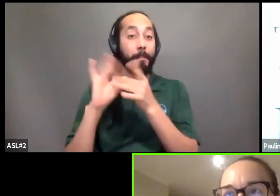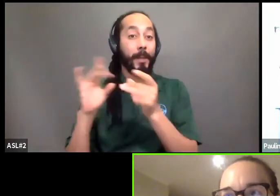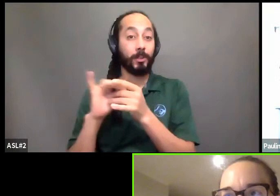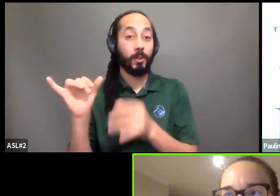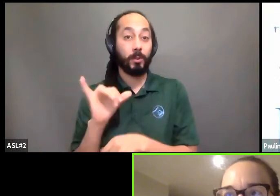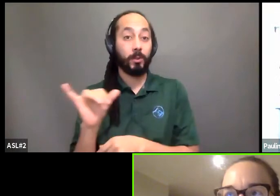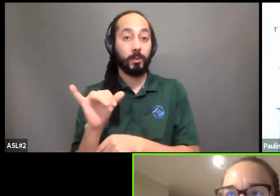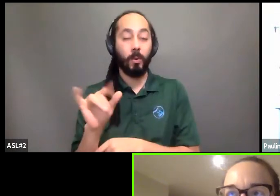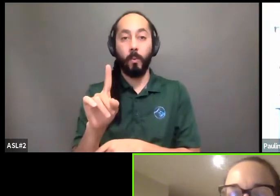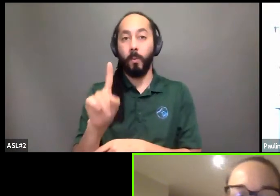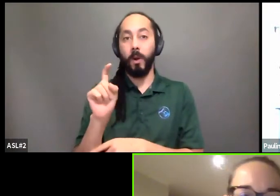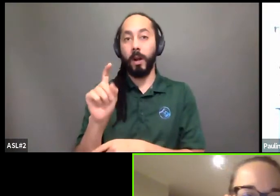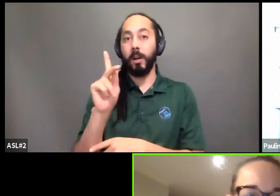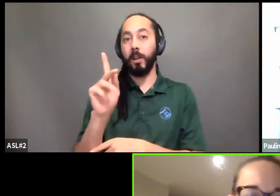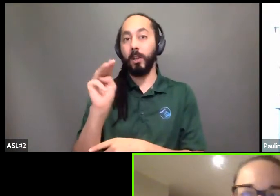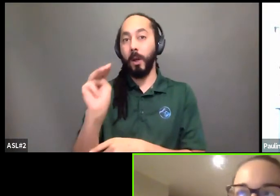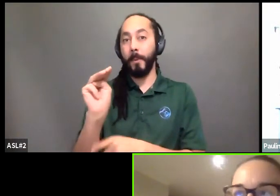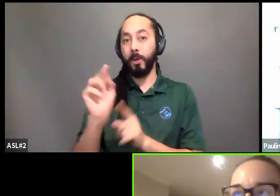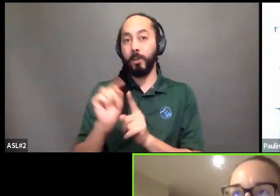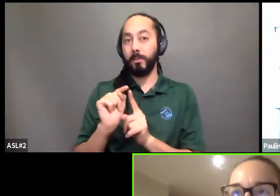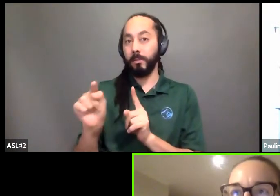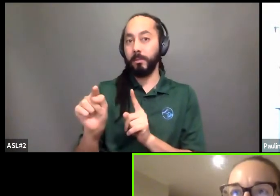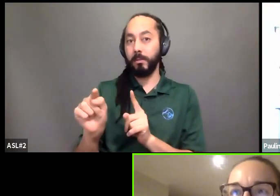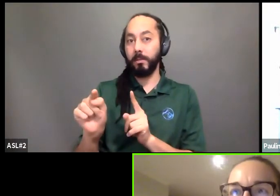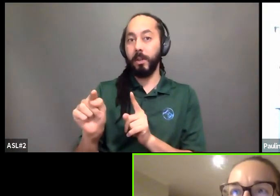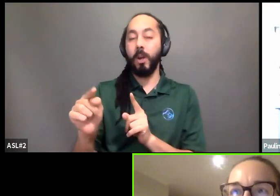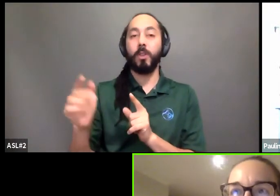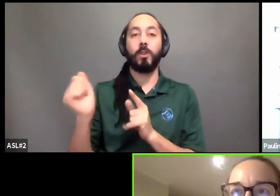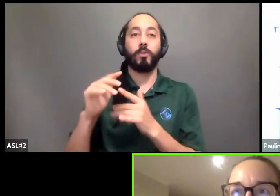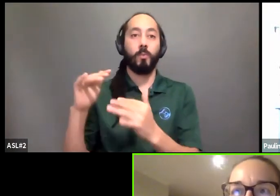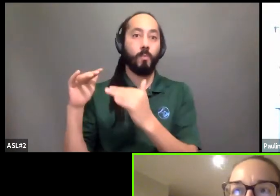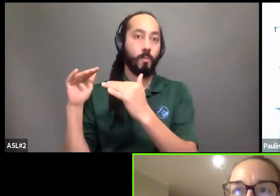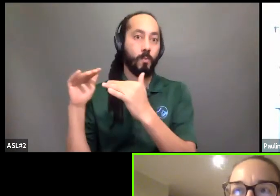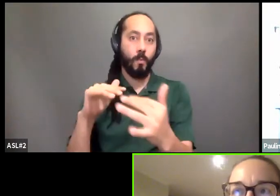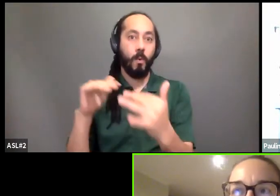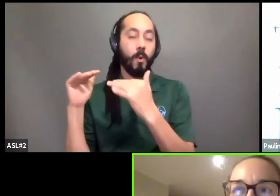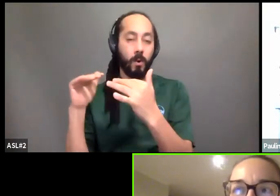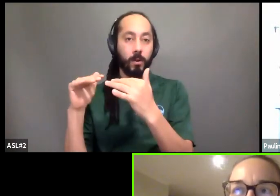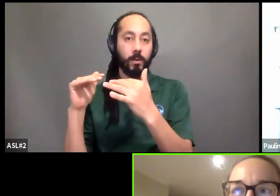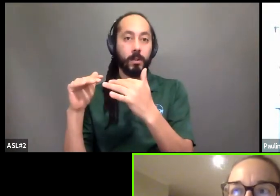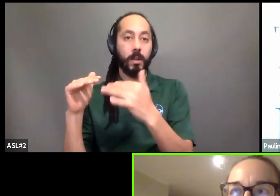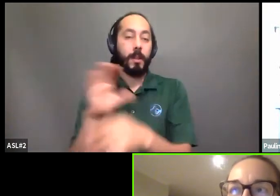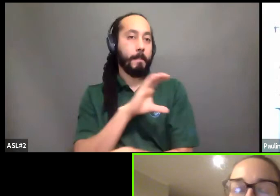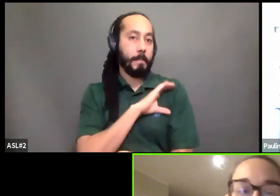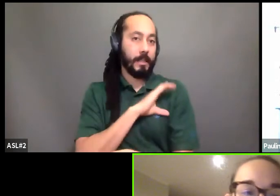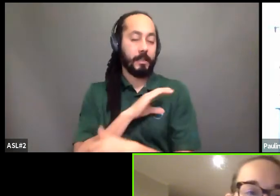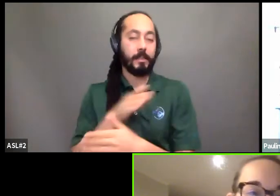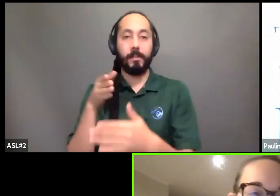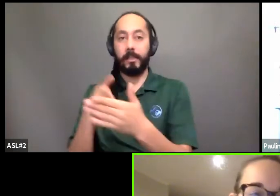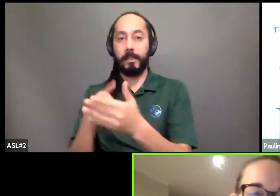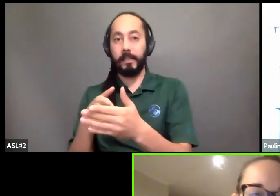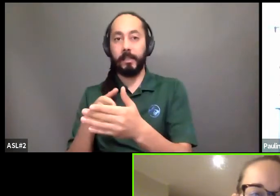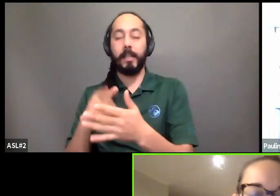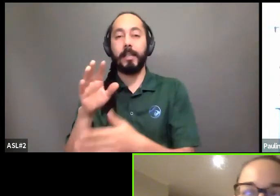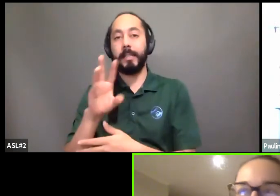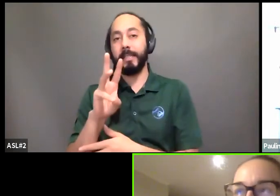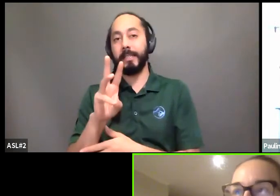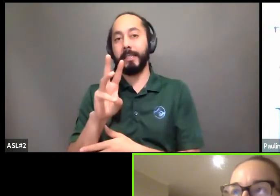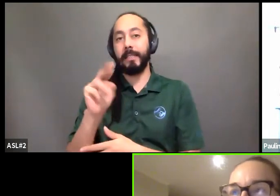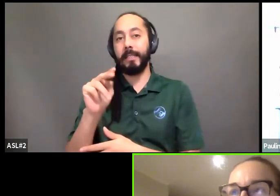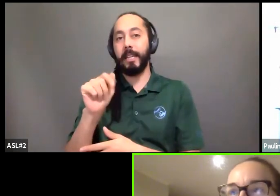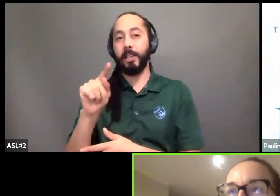Ontario Provincial Police have launched a war against the Six Nations of the Credit River land defenders for defending their